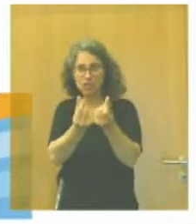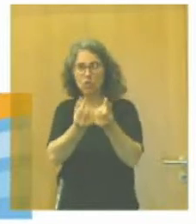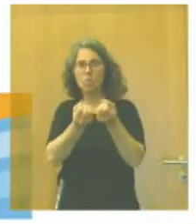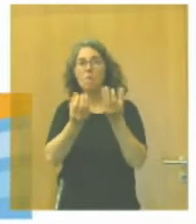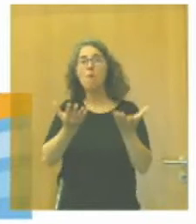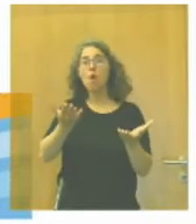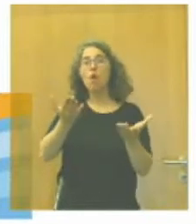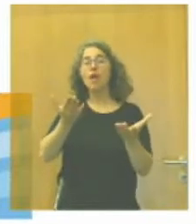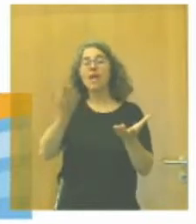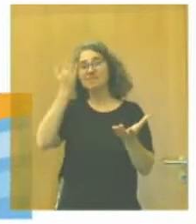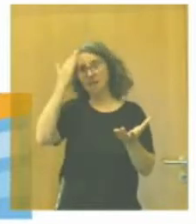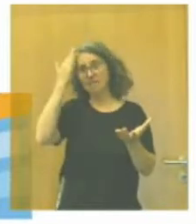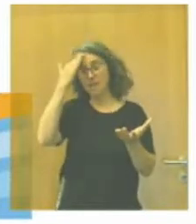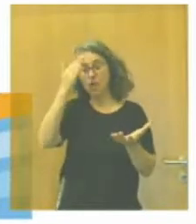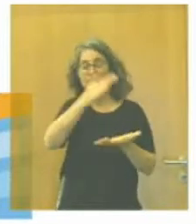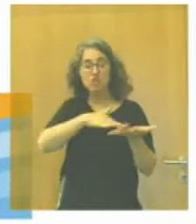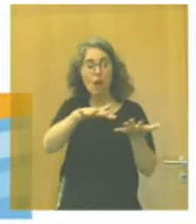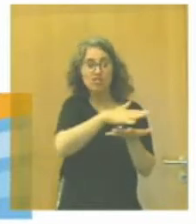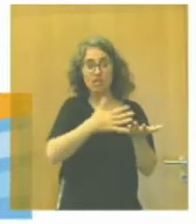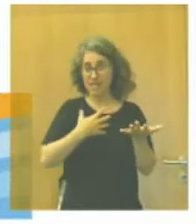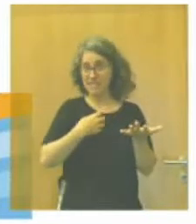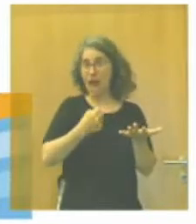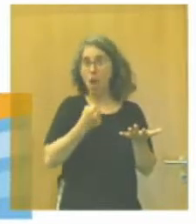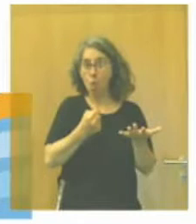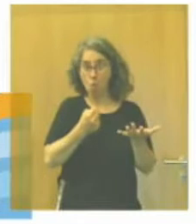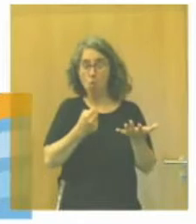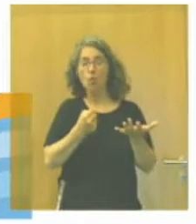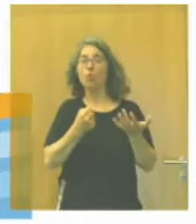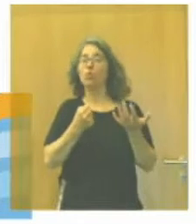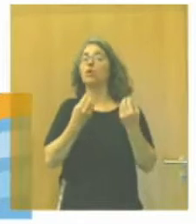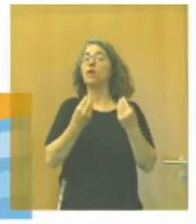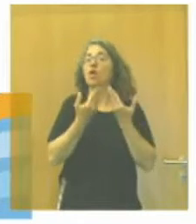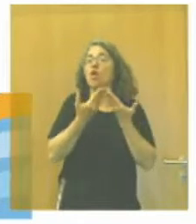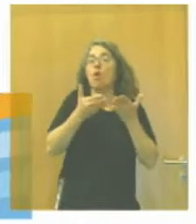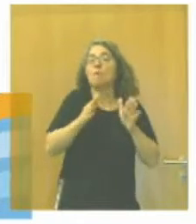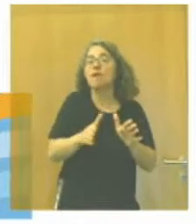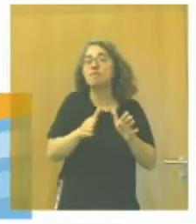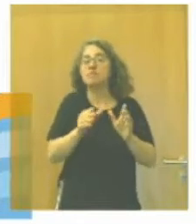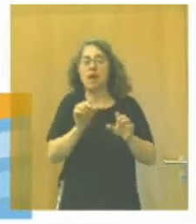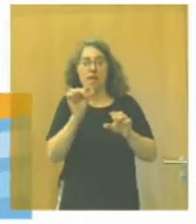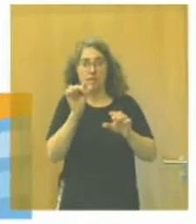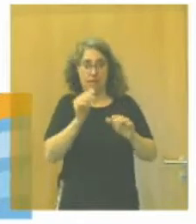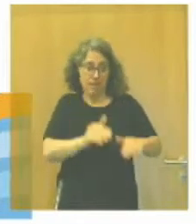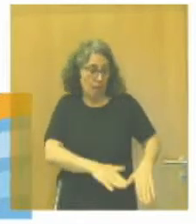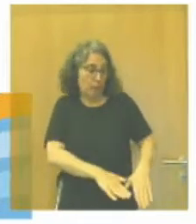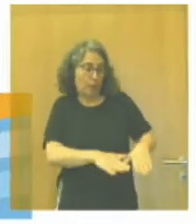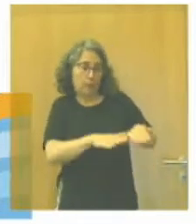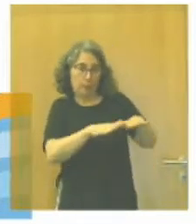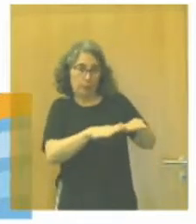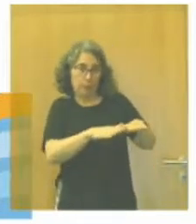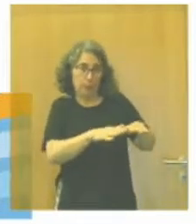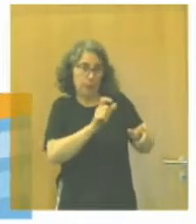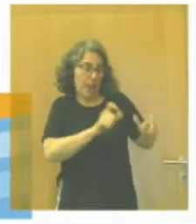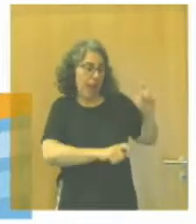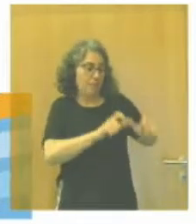start early in life or even in young adulthood can affect people throughout their whole lifetime. Not all health conditions do have